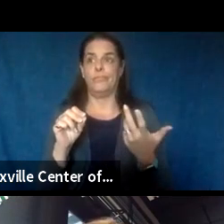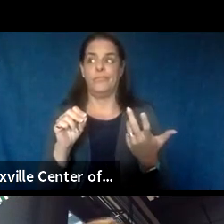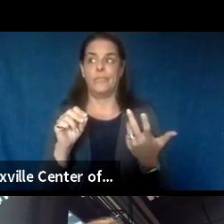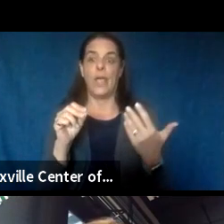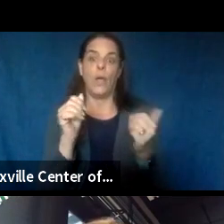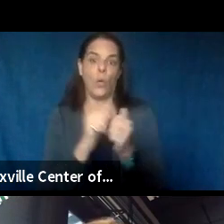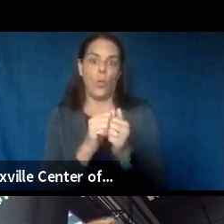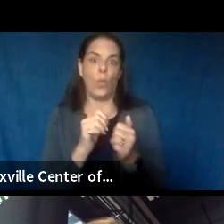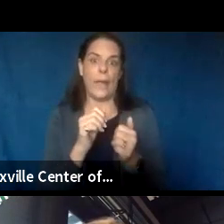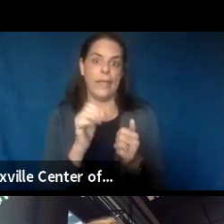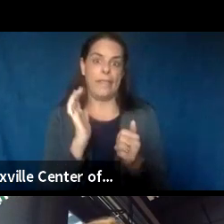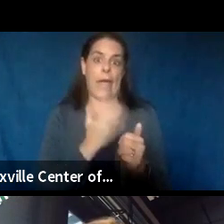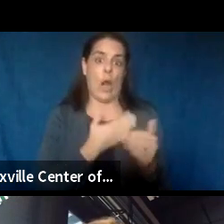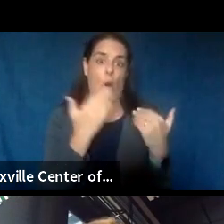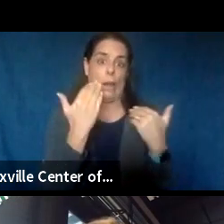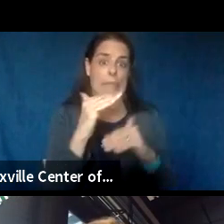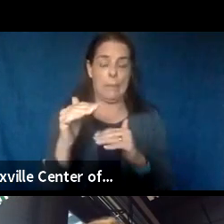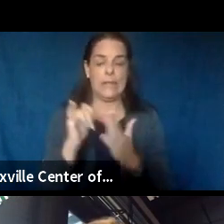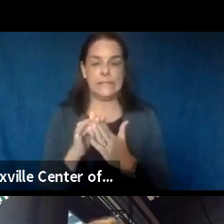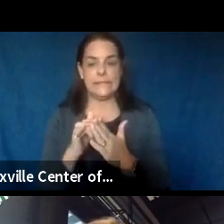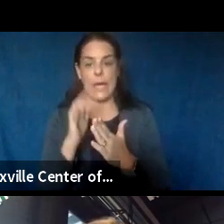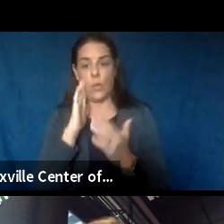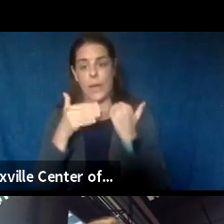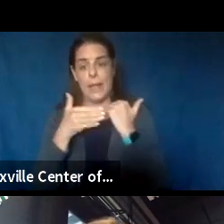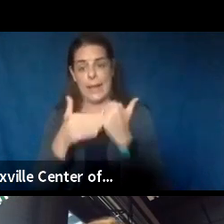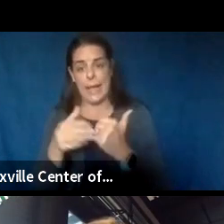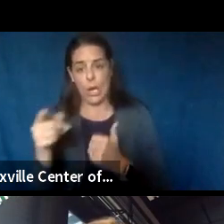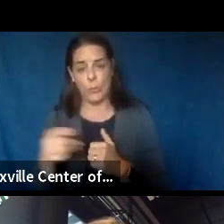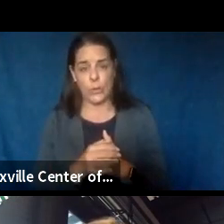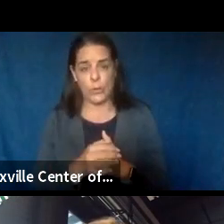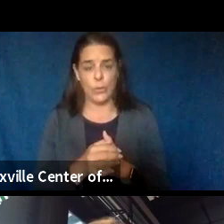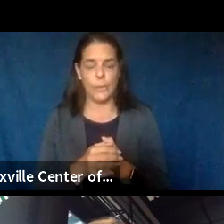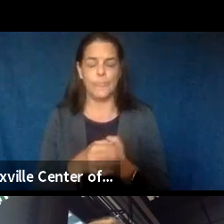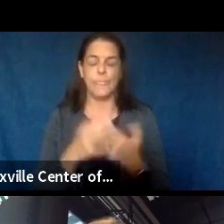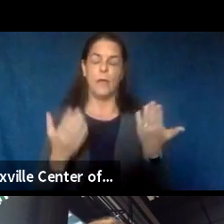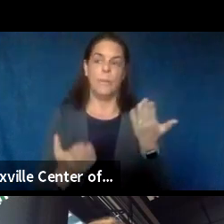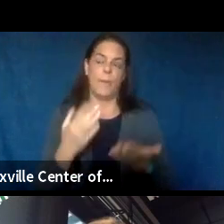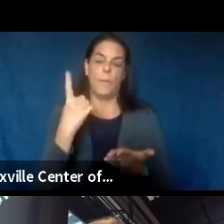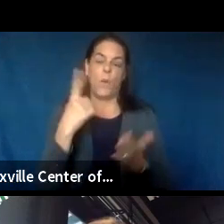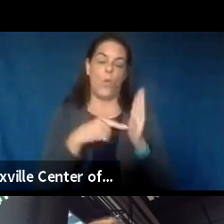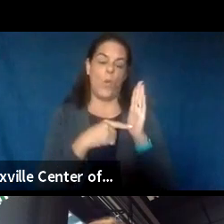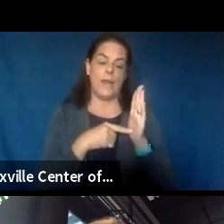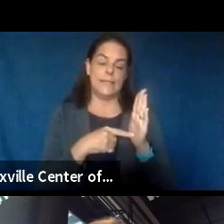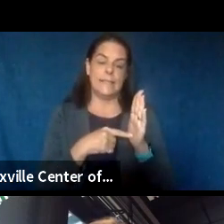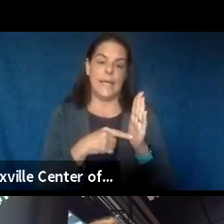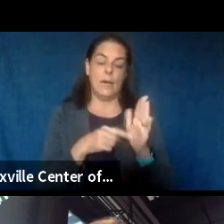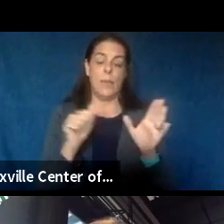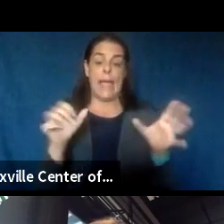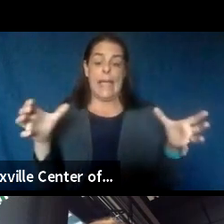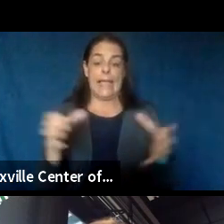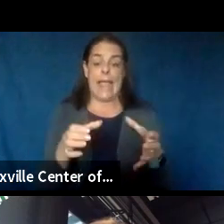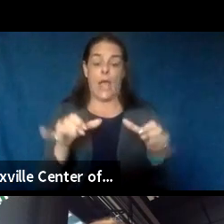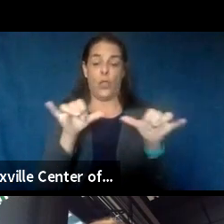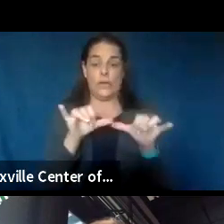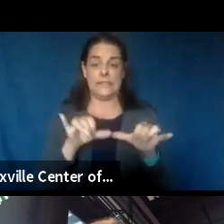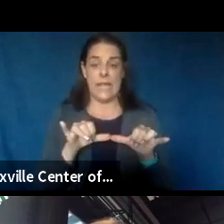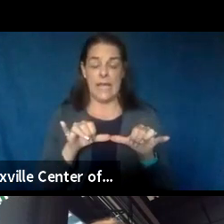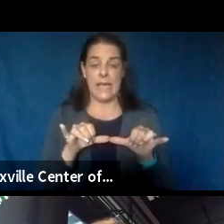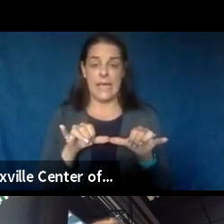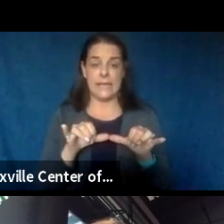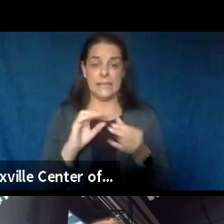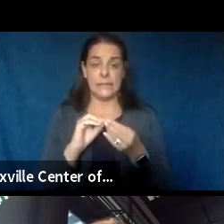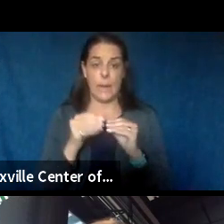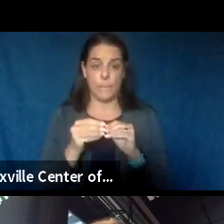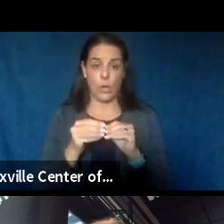do that would help you? One example is, a gathering size